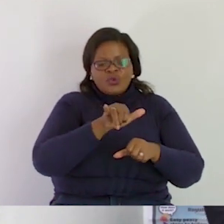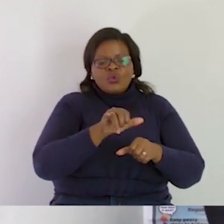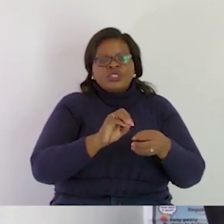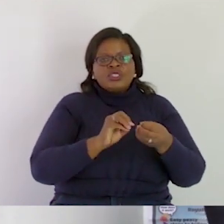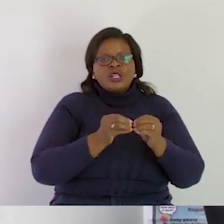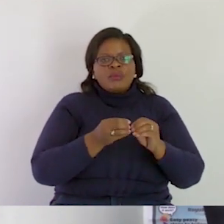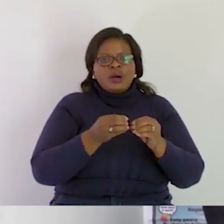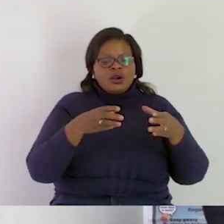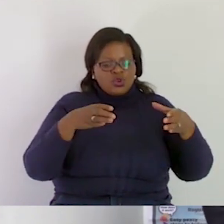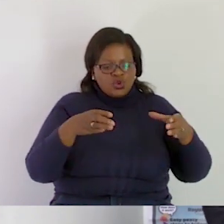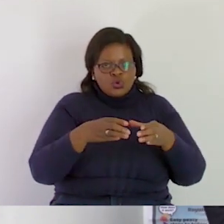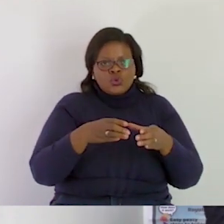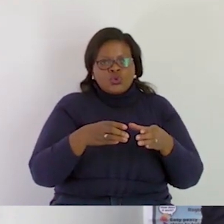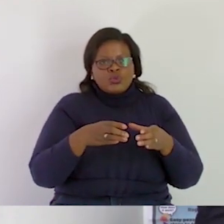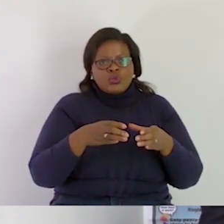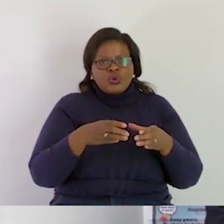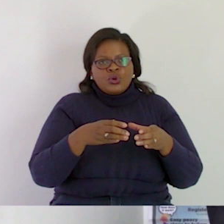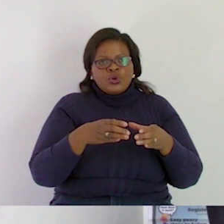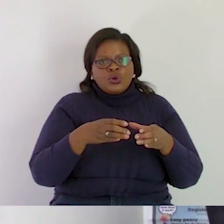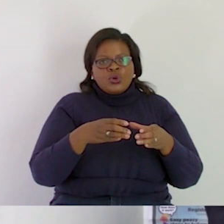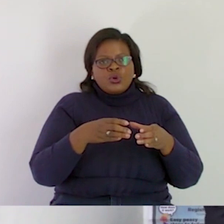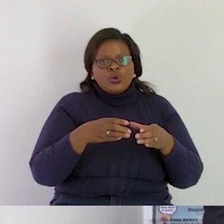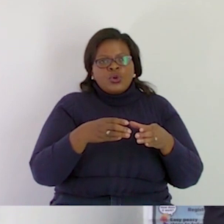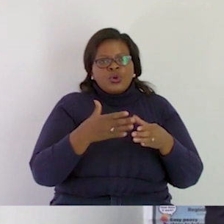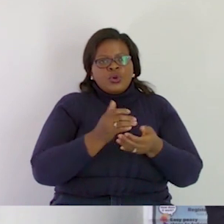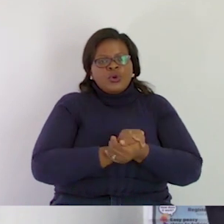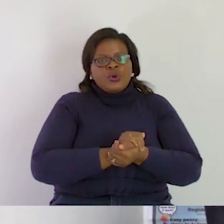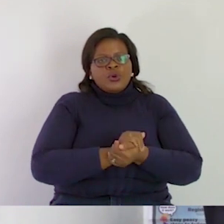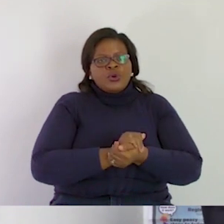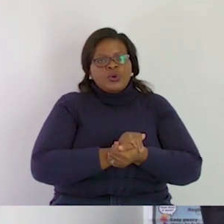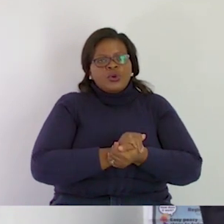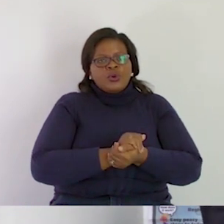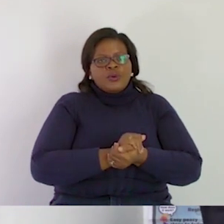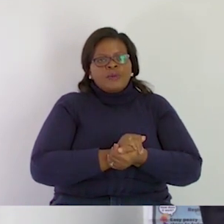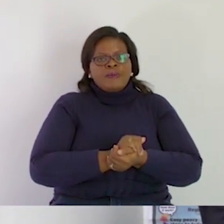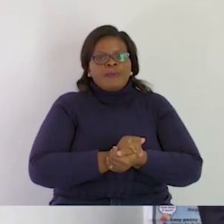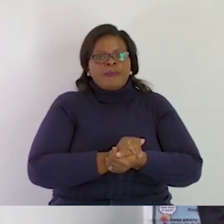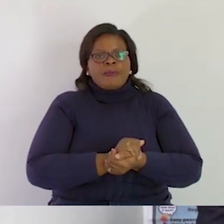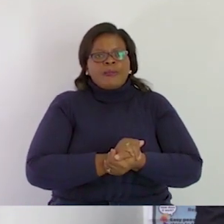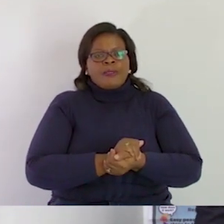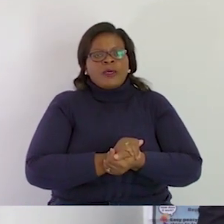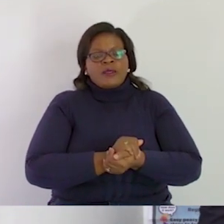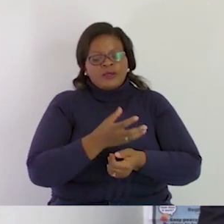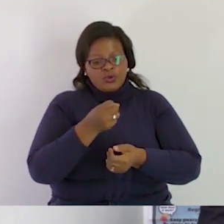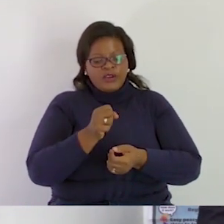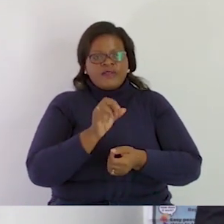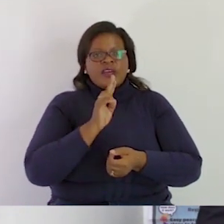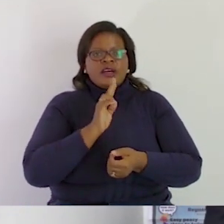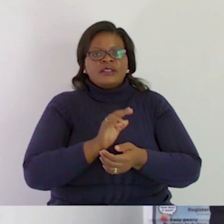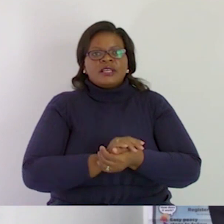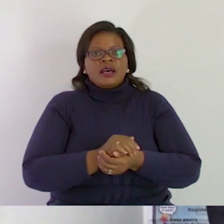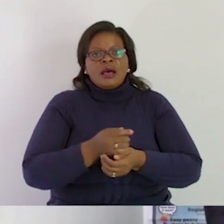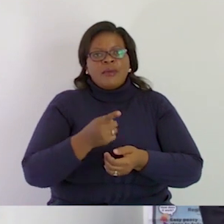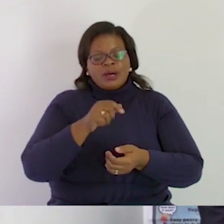feel like, yes, this number is associated to this, and then you can get your answer. But remember, the answer will